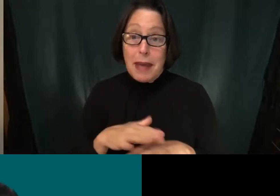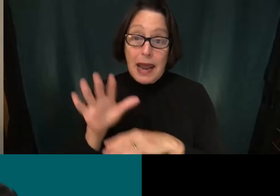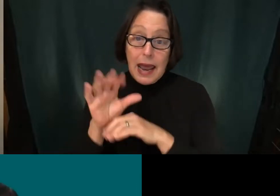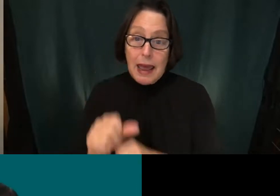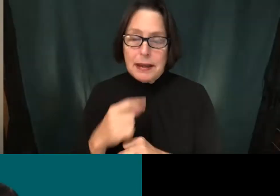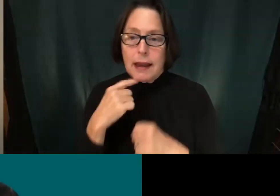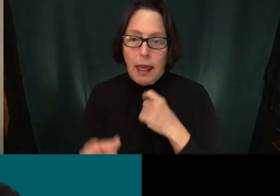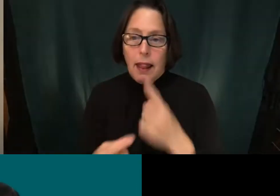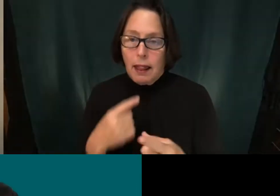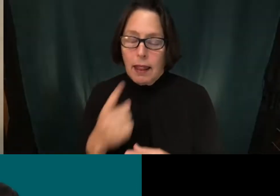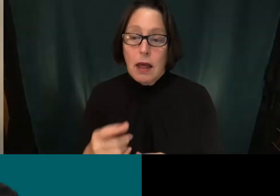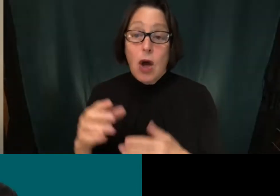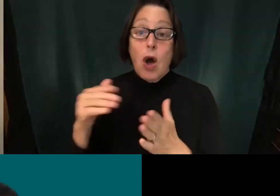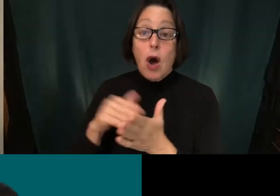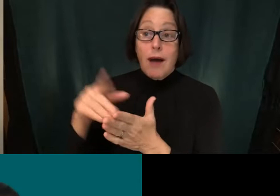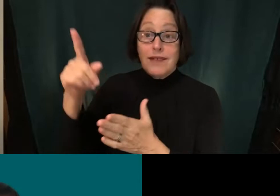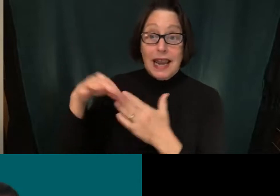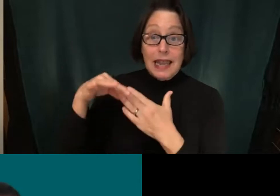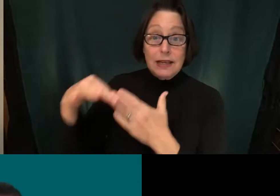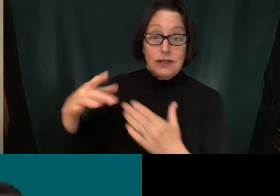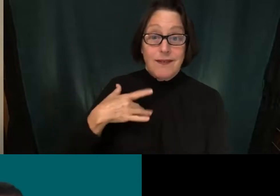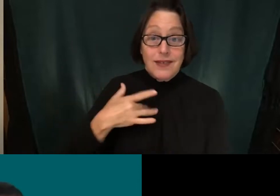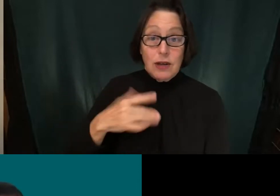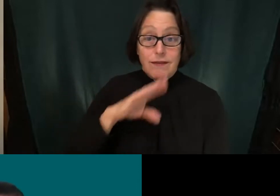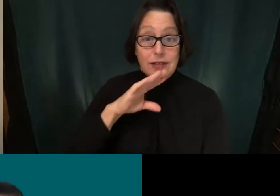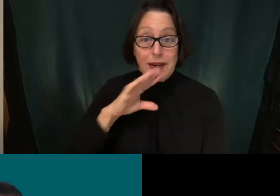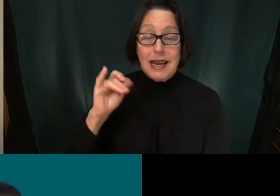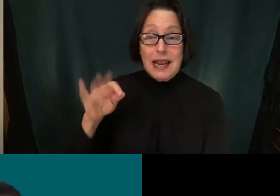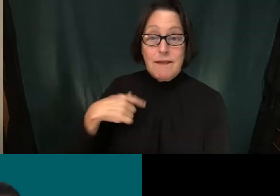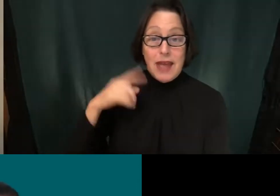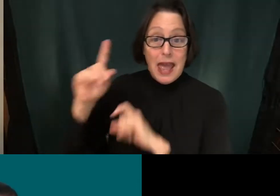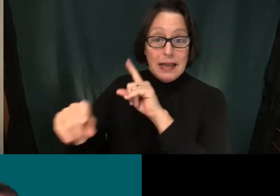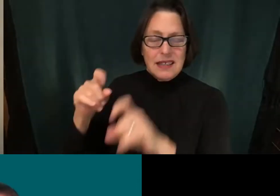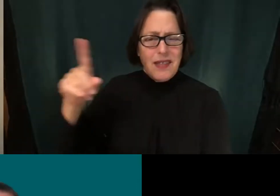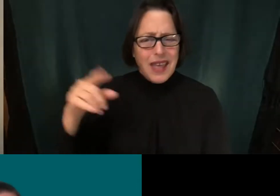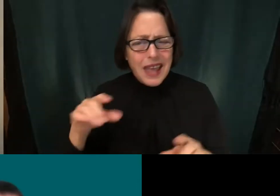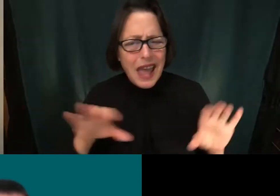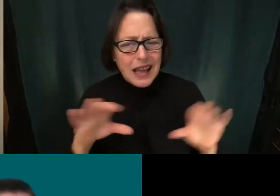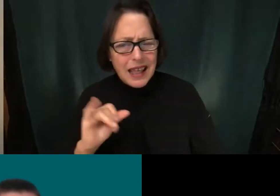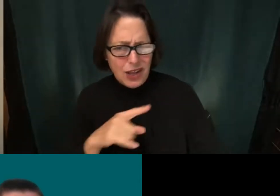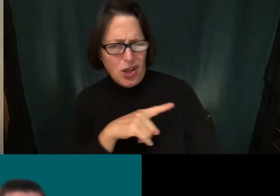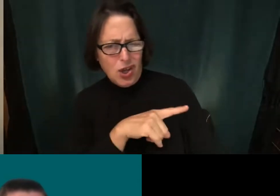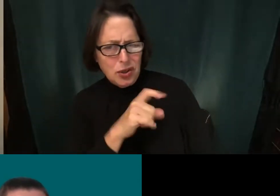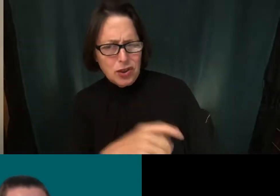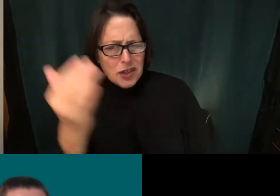telling. Often our leadership seems frustrated when questions are asked and act as though you should have known.